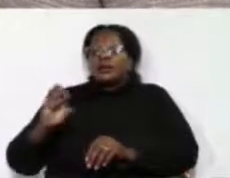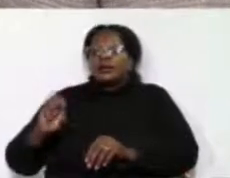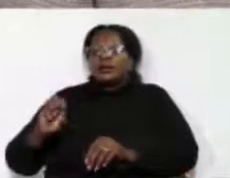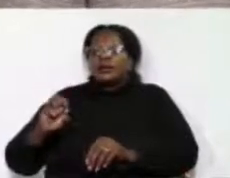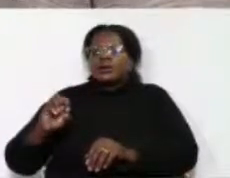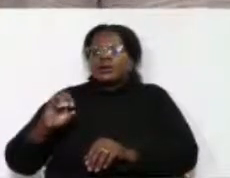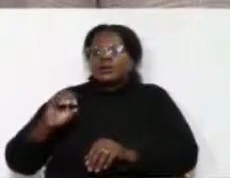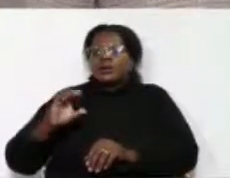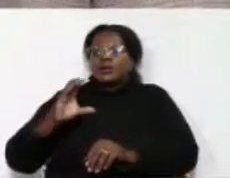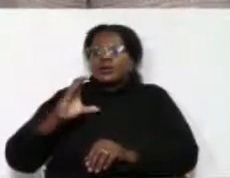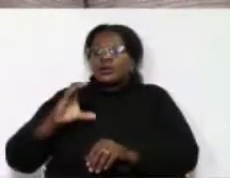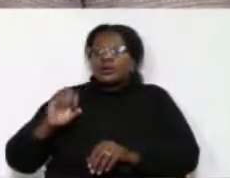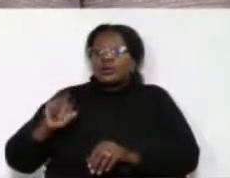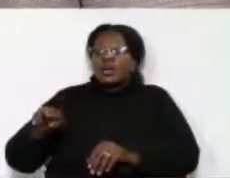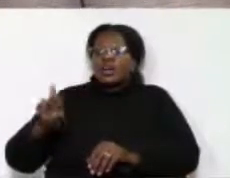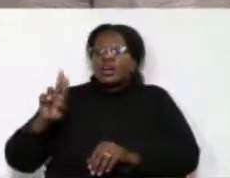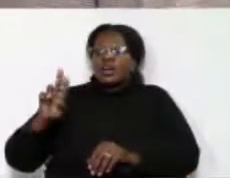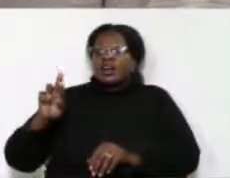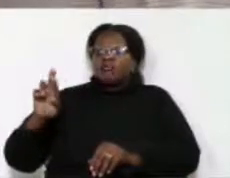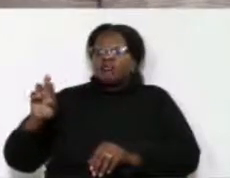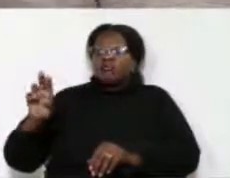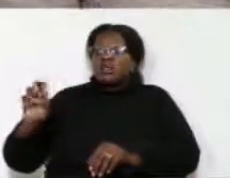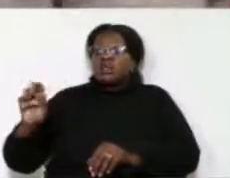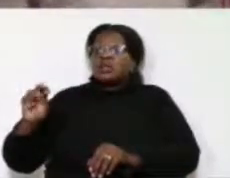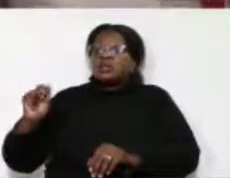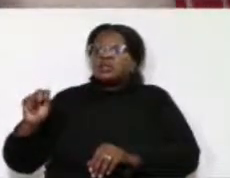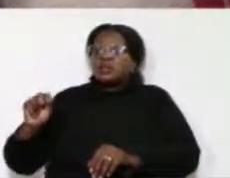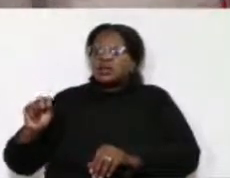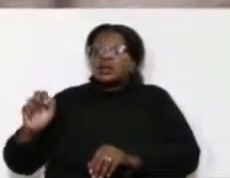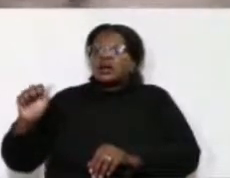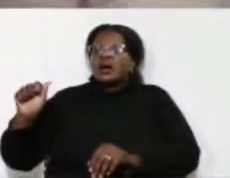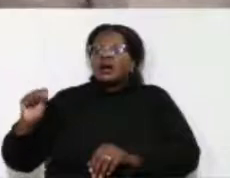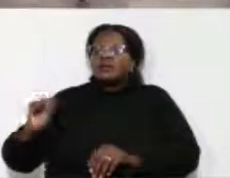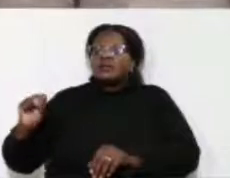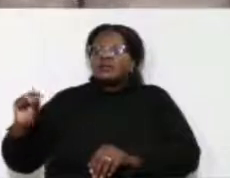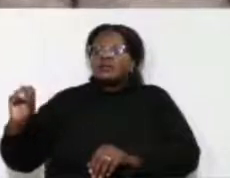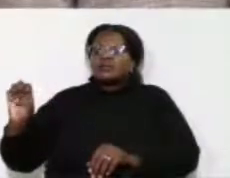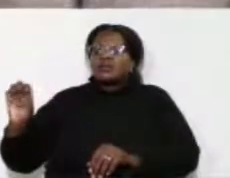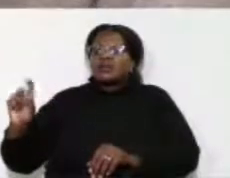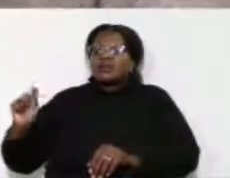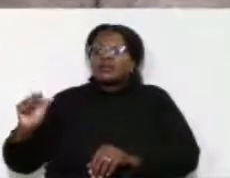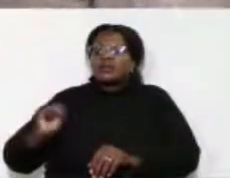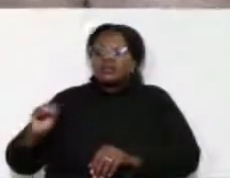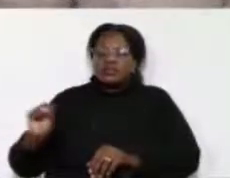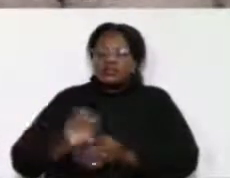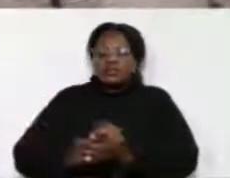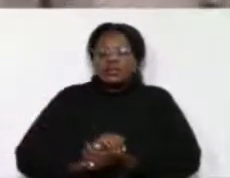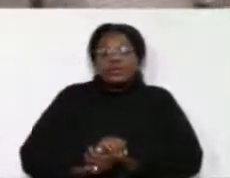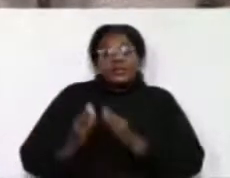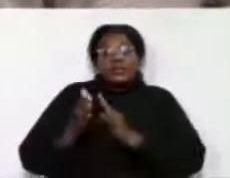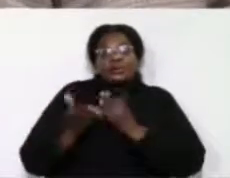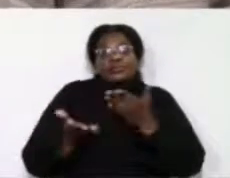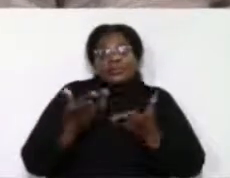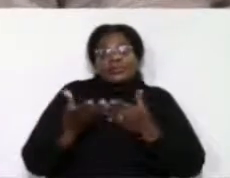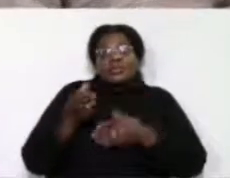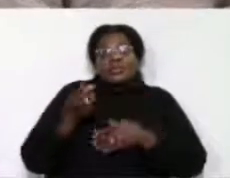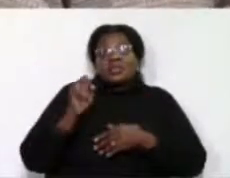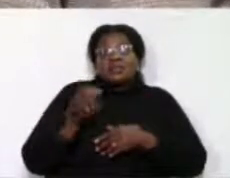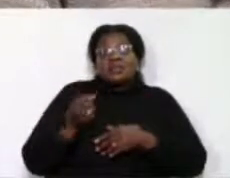assets. Now is it like, I'm looking around the studio to see if there's some interest.